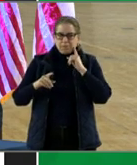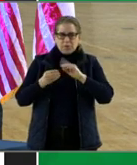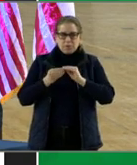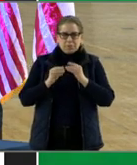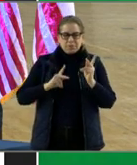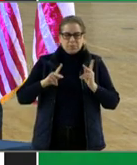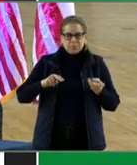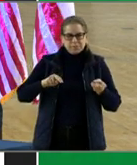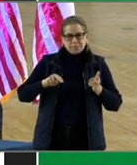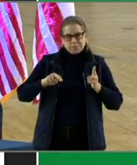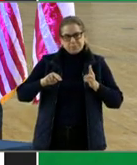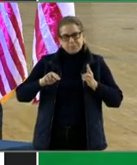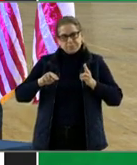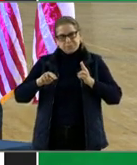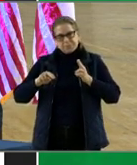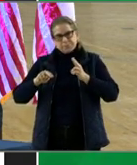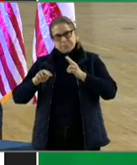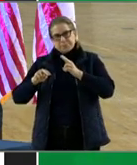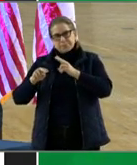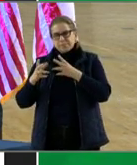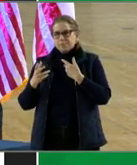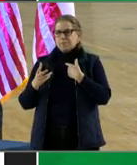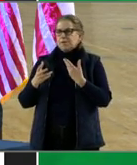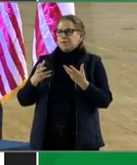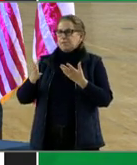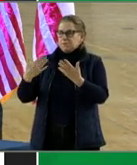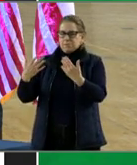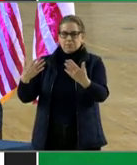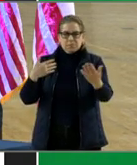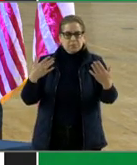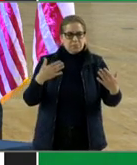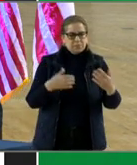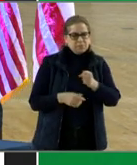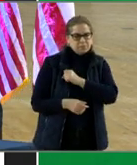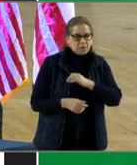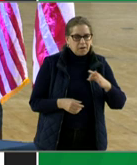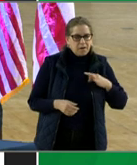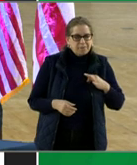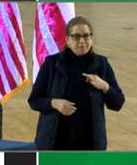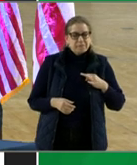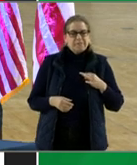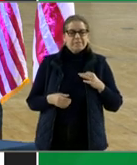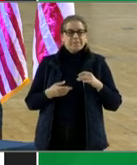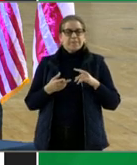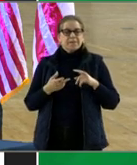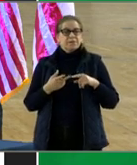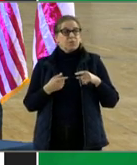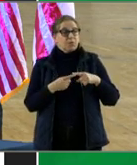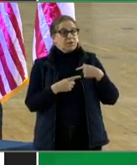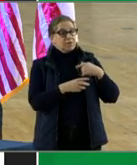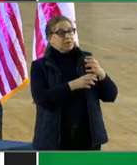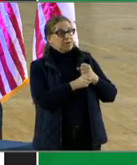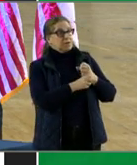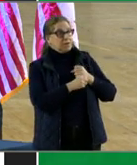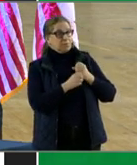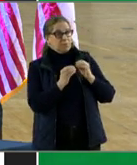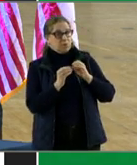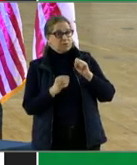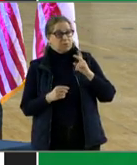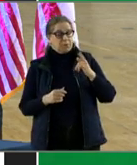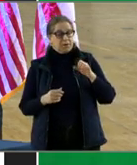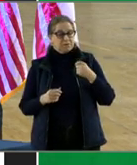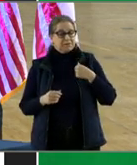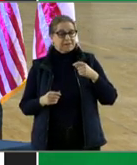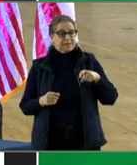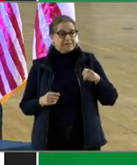staffing and some of the supply needs that we know we're going to need that might not necessarily come from some of the hospitals themselves or